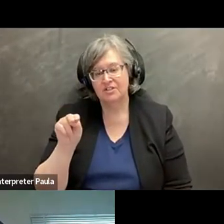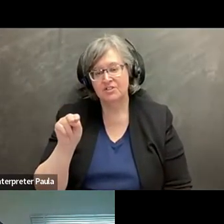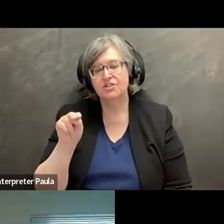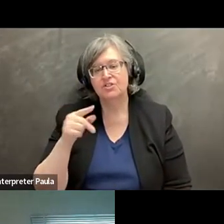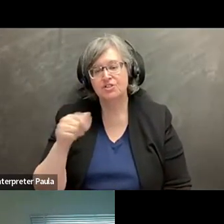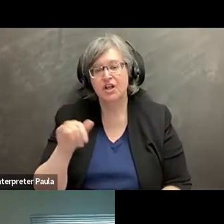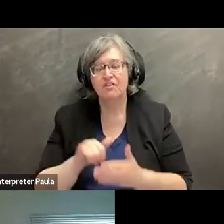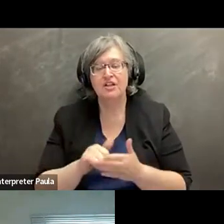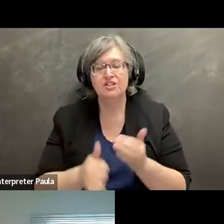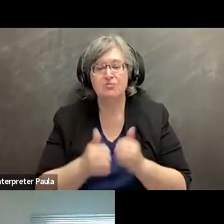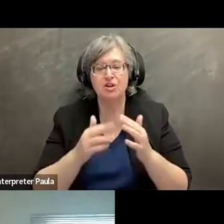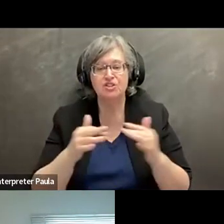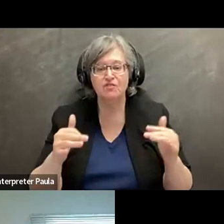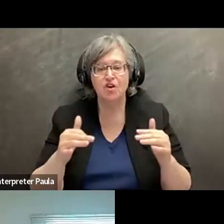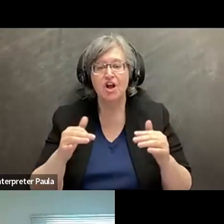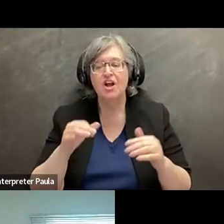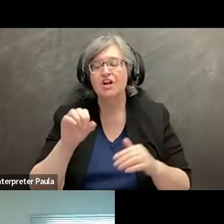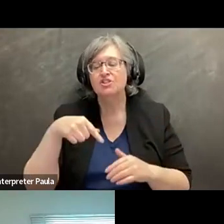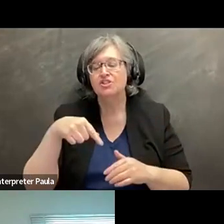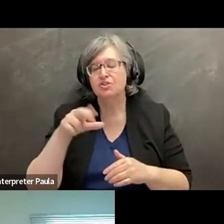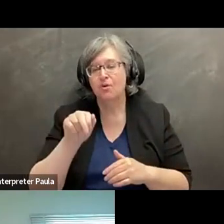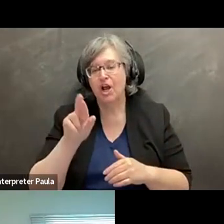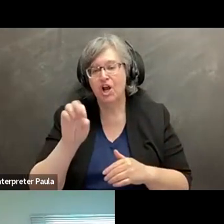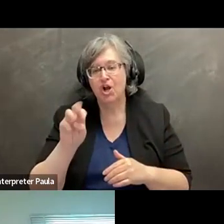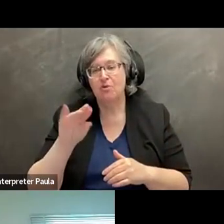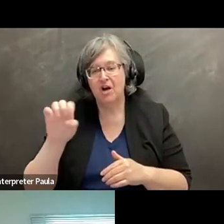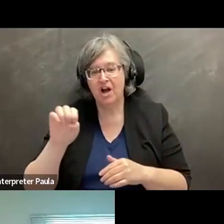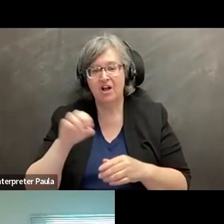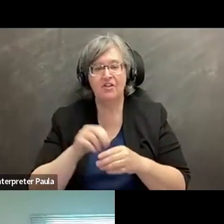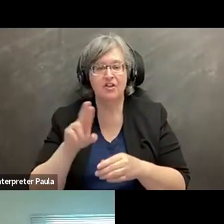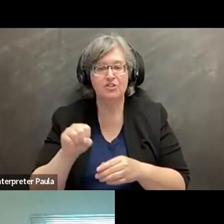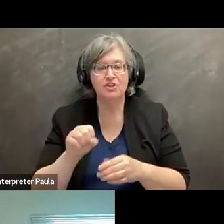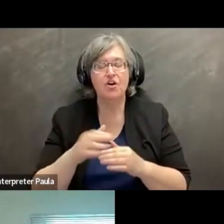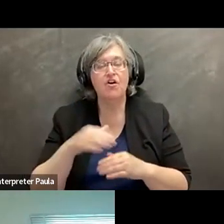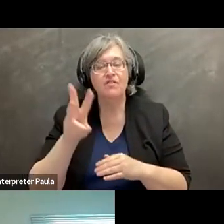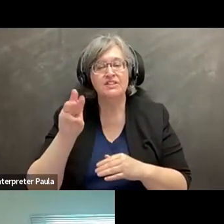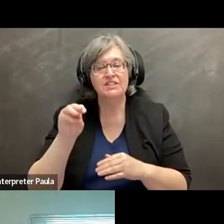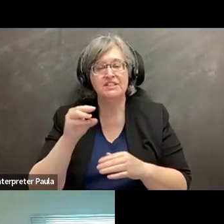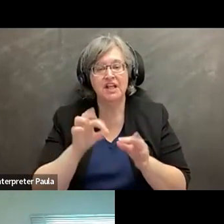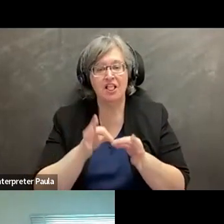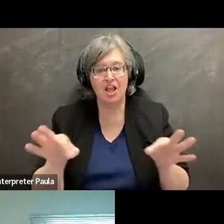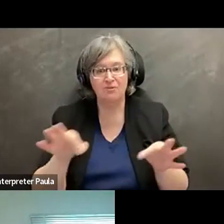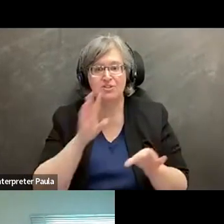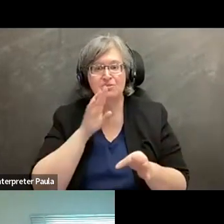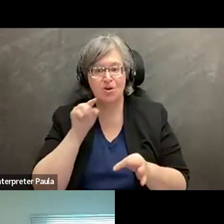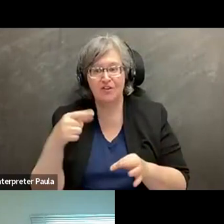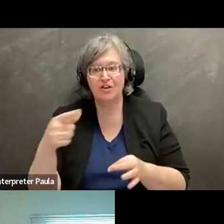United States. Over 60 languages are spoken in Clarkston. It's becoming,